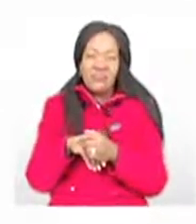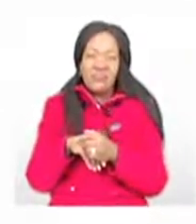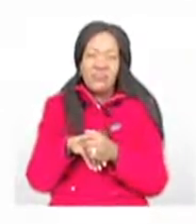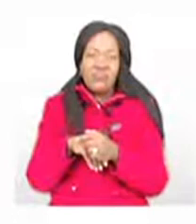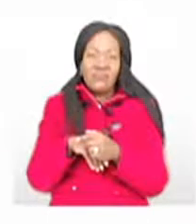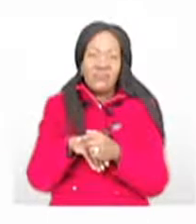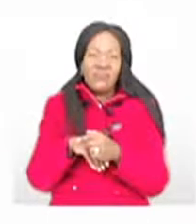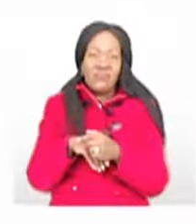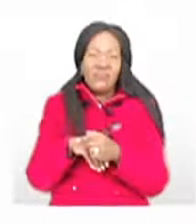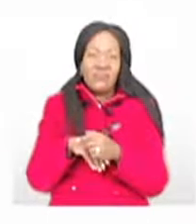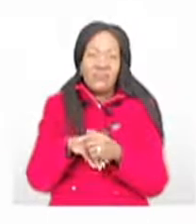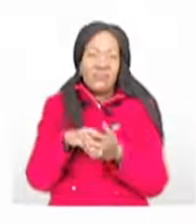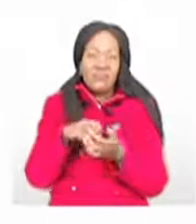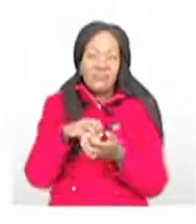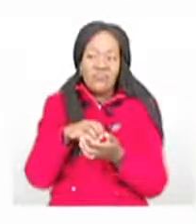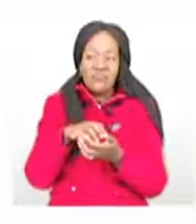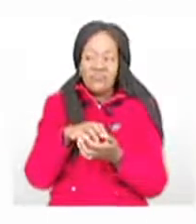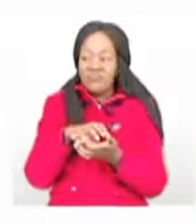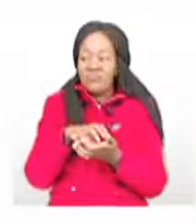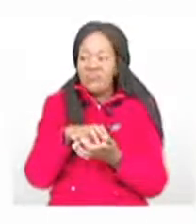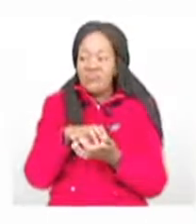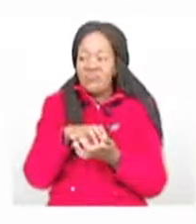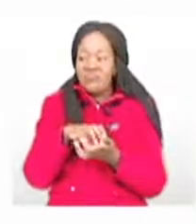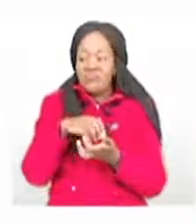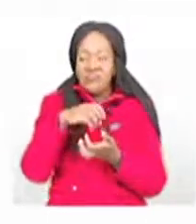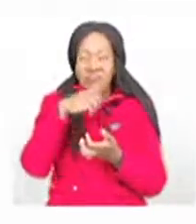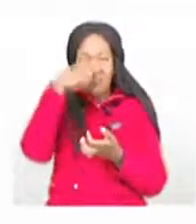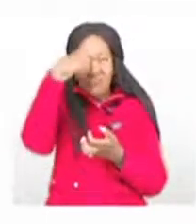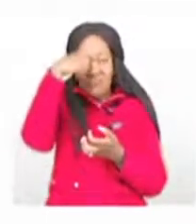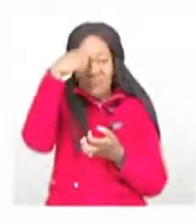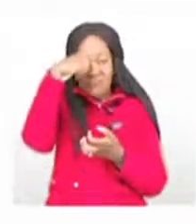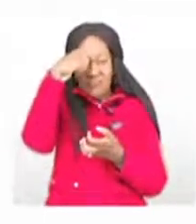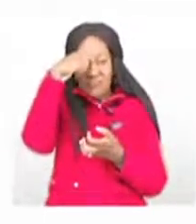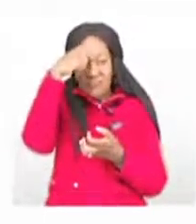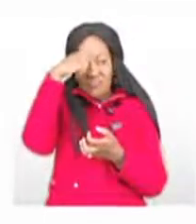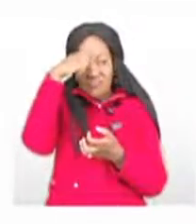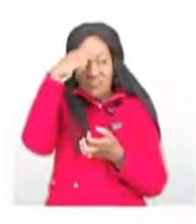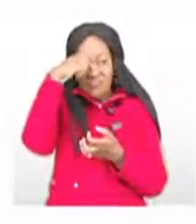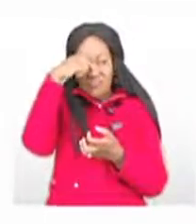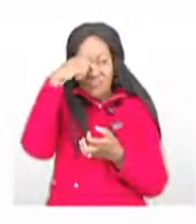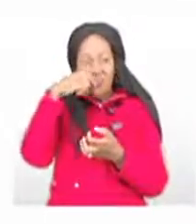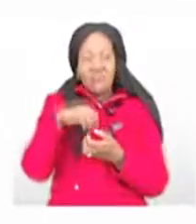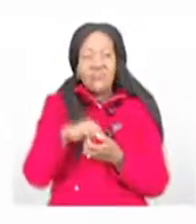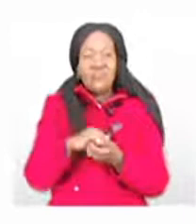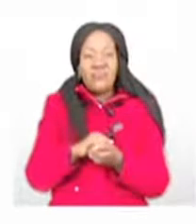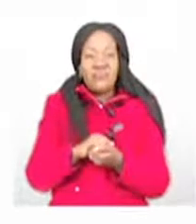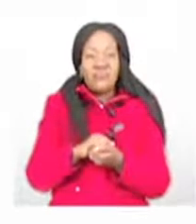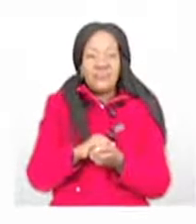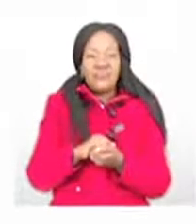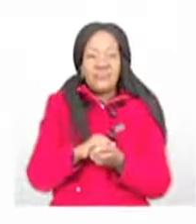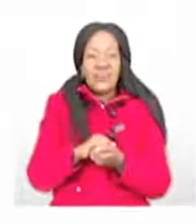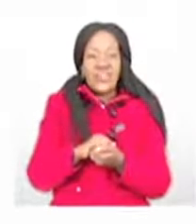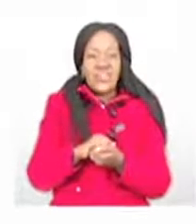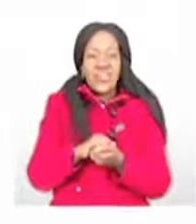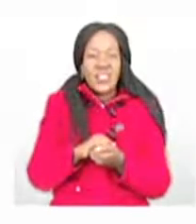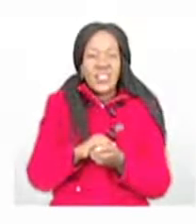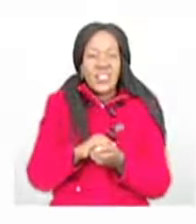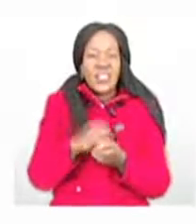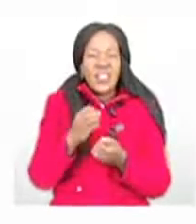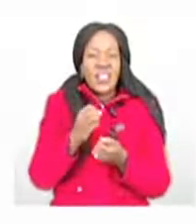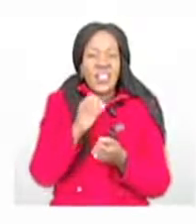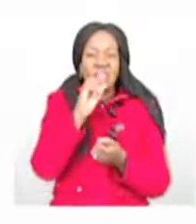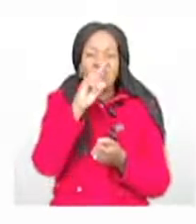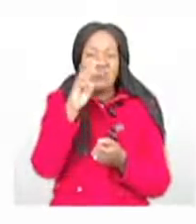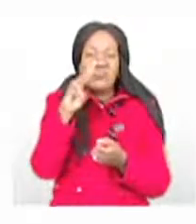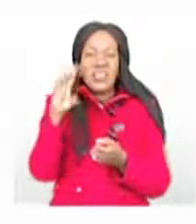3? I can see ladybirds. Can you count and see how many